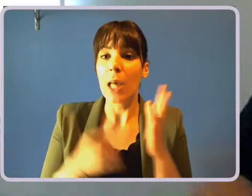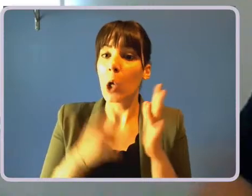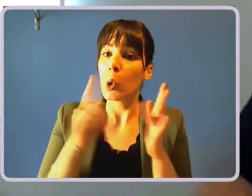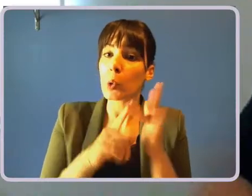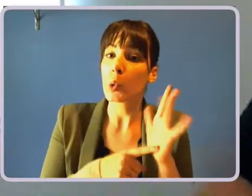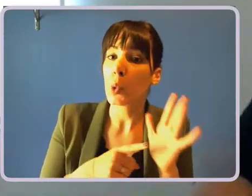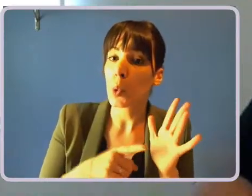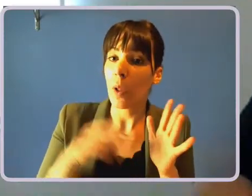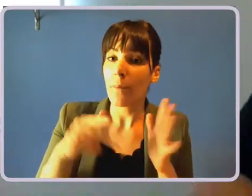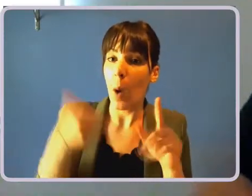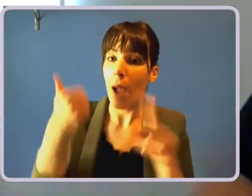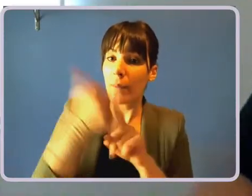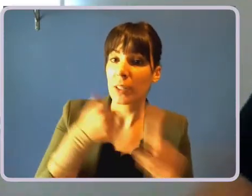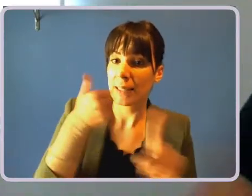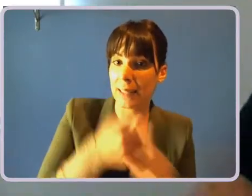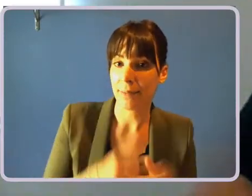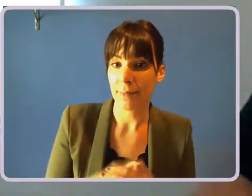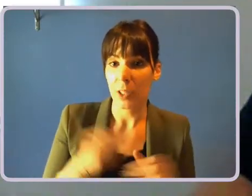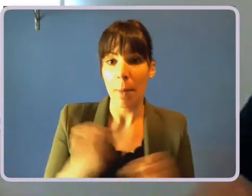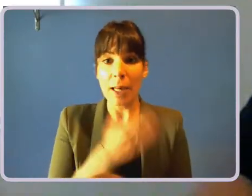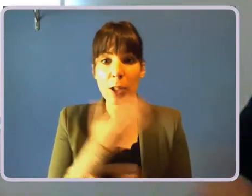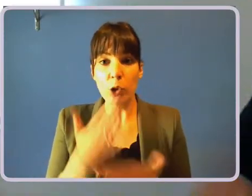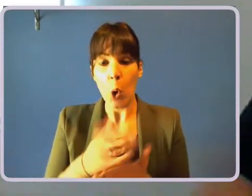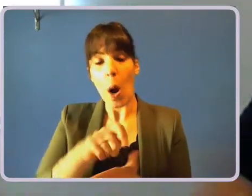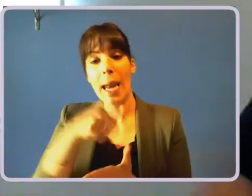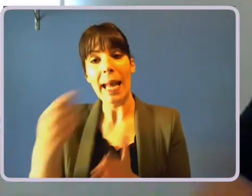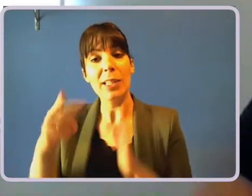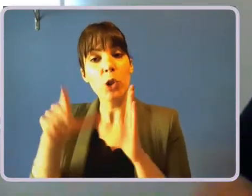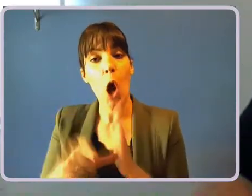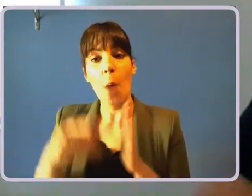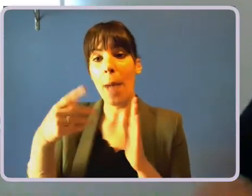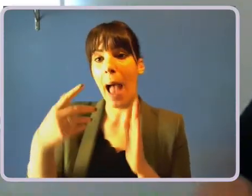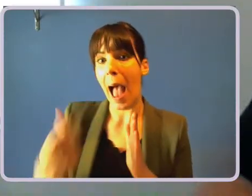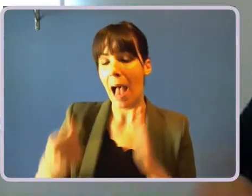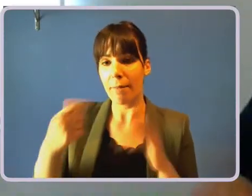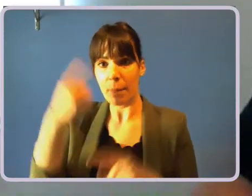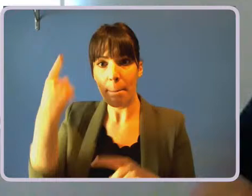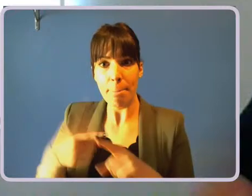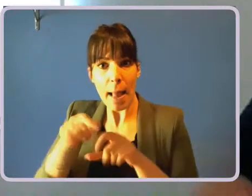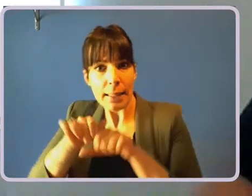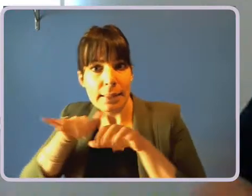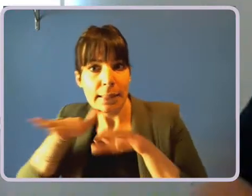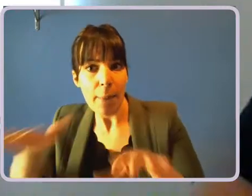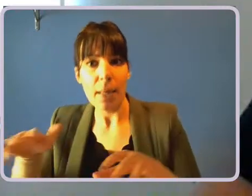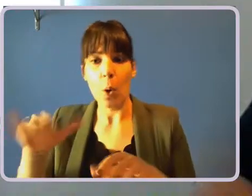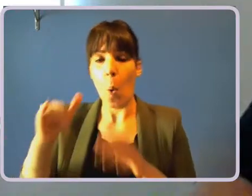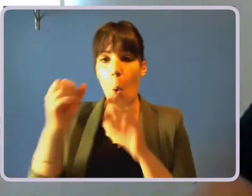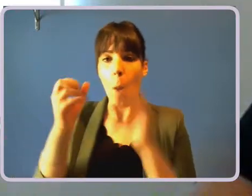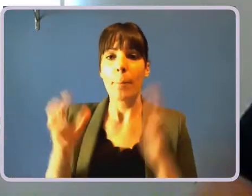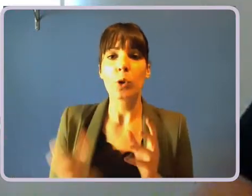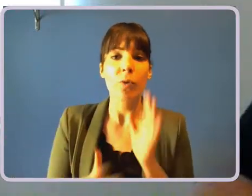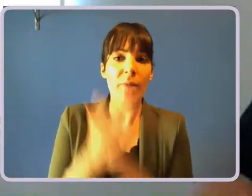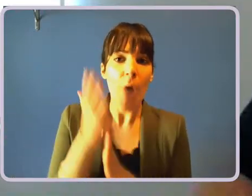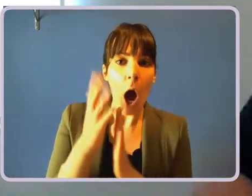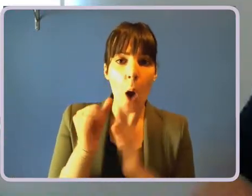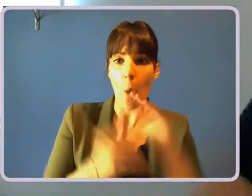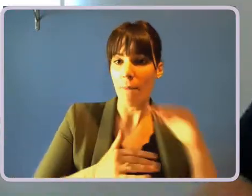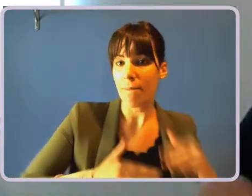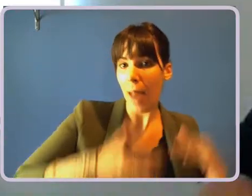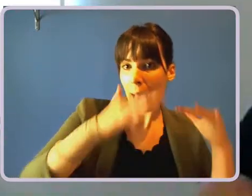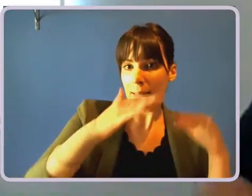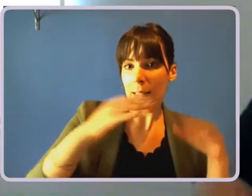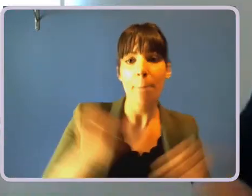bushfire, the next flood, and that any emergency plan that kicks in is inclusive of all people.